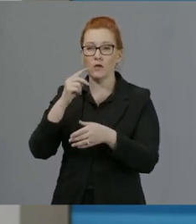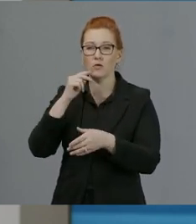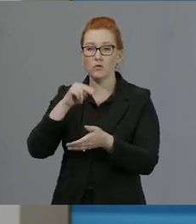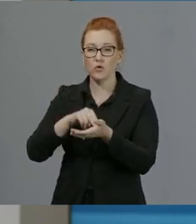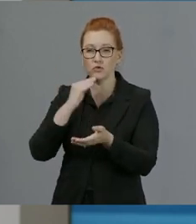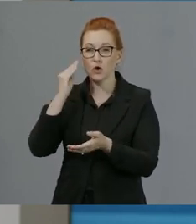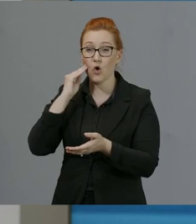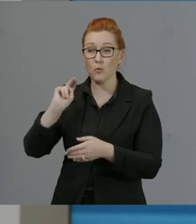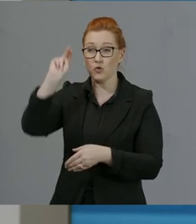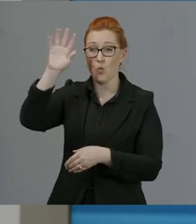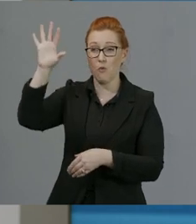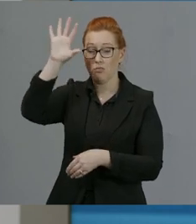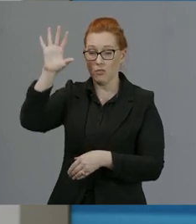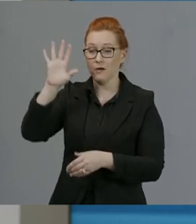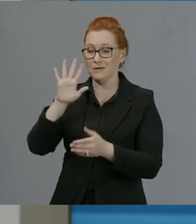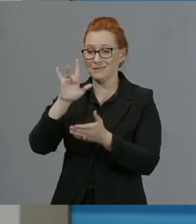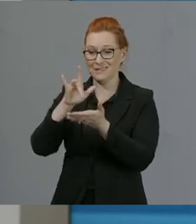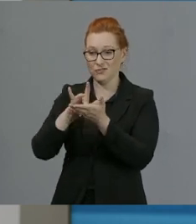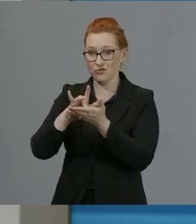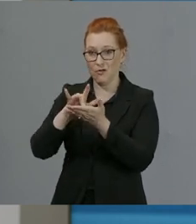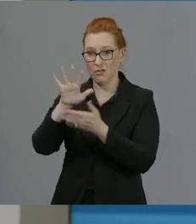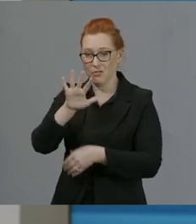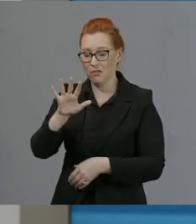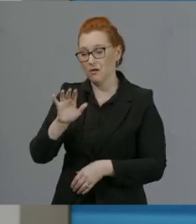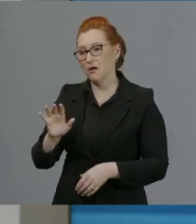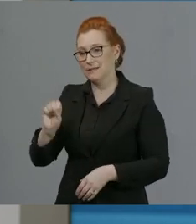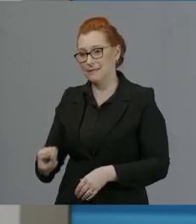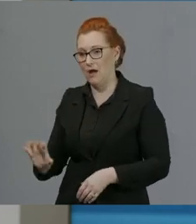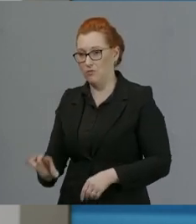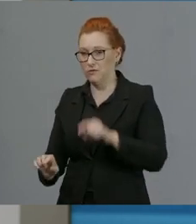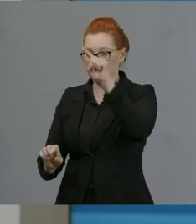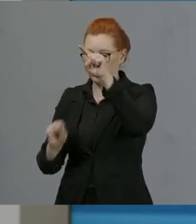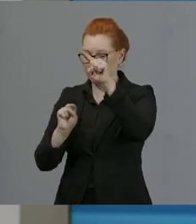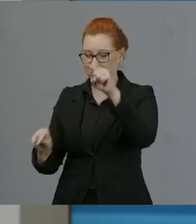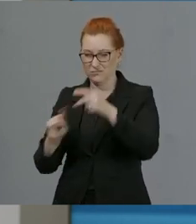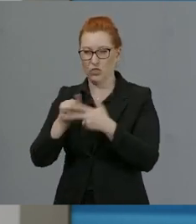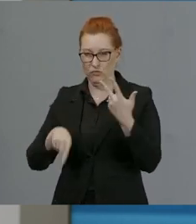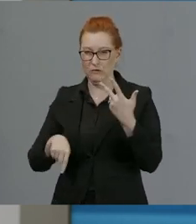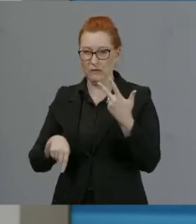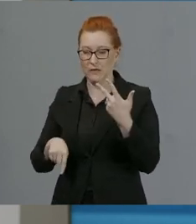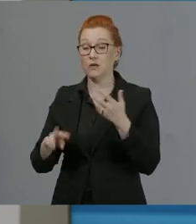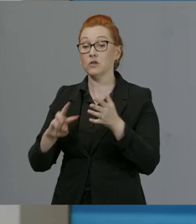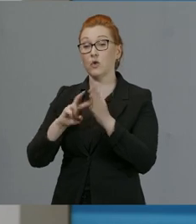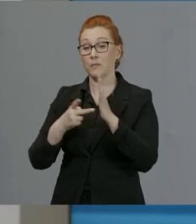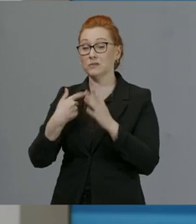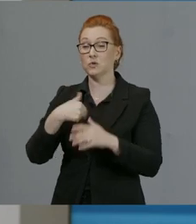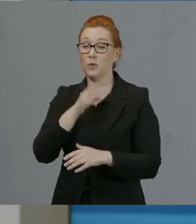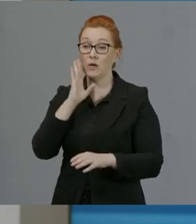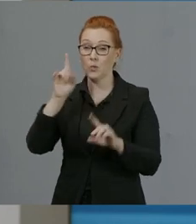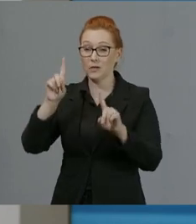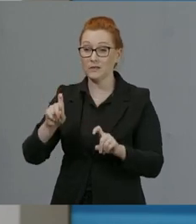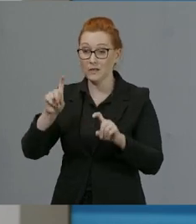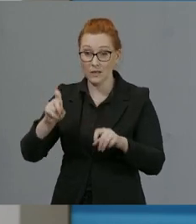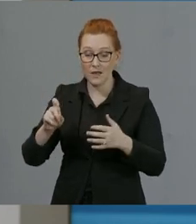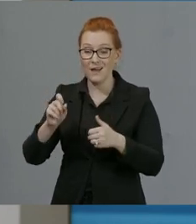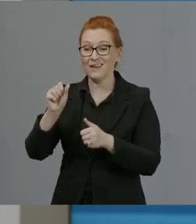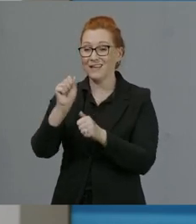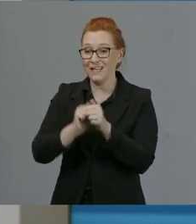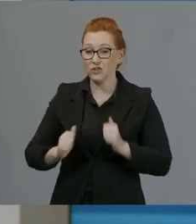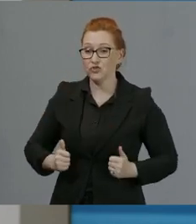we'll be moving towards doing every single facility. So every resident and every employee in those long-term care